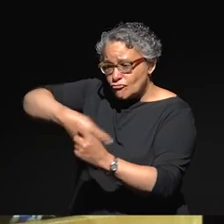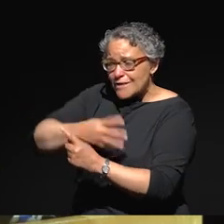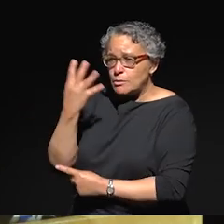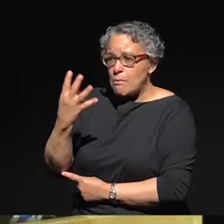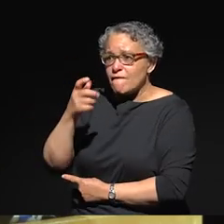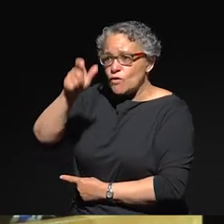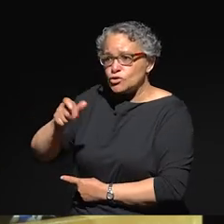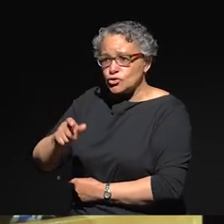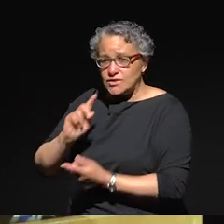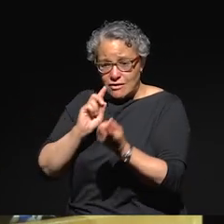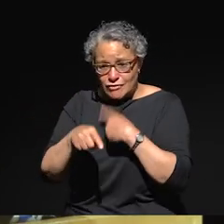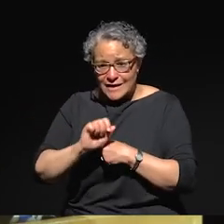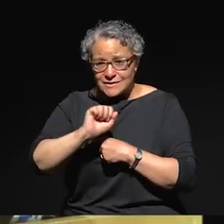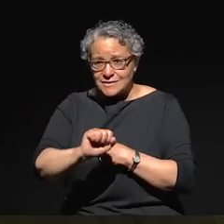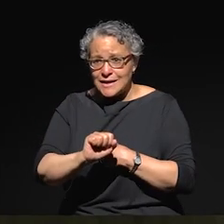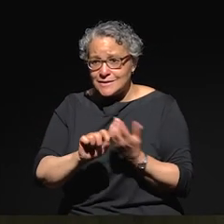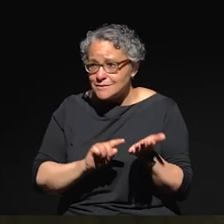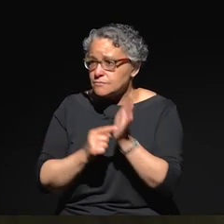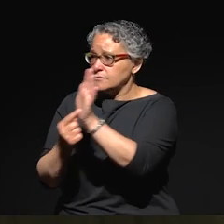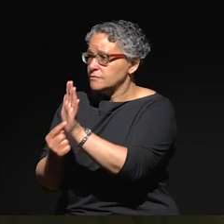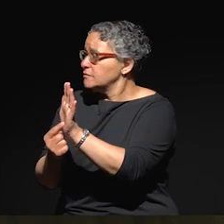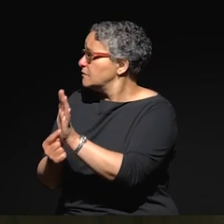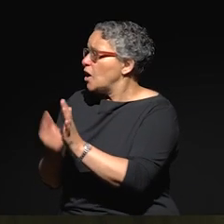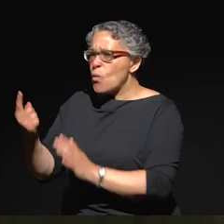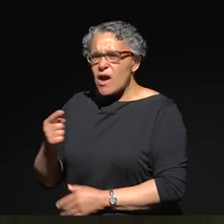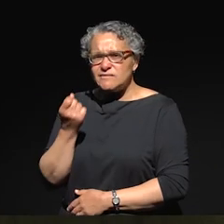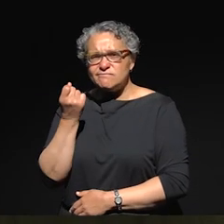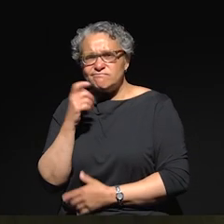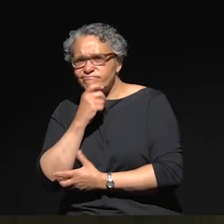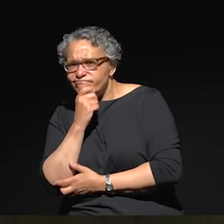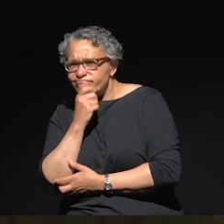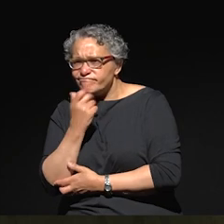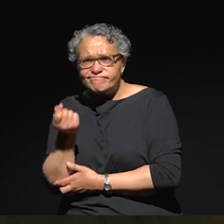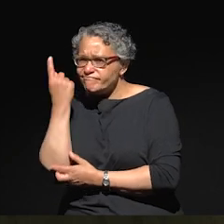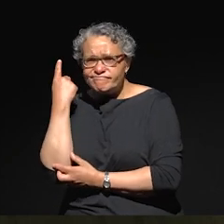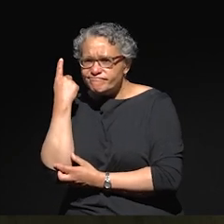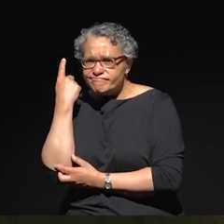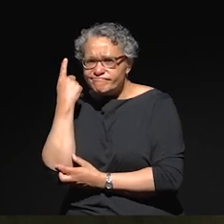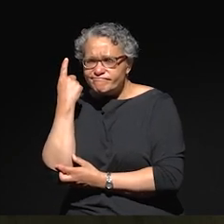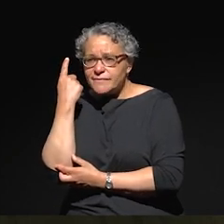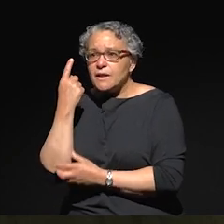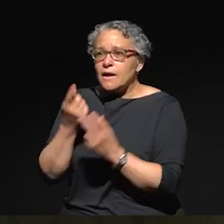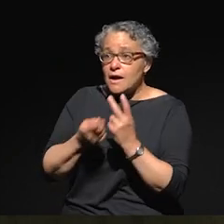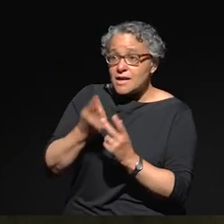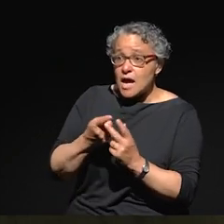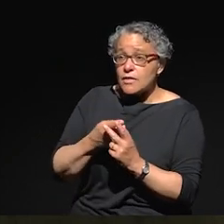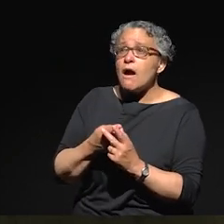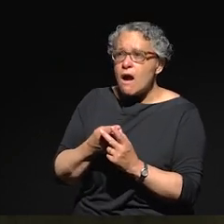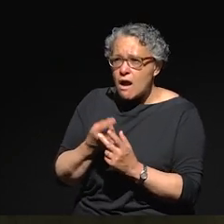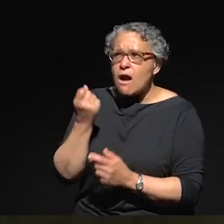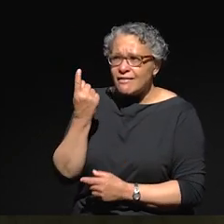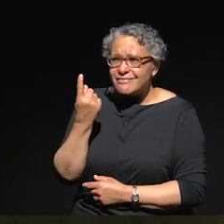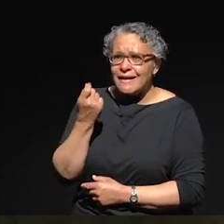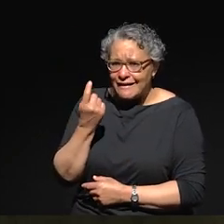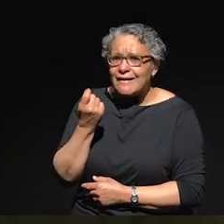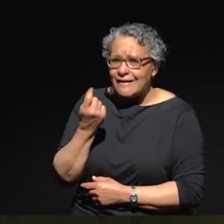he's demonstrating. There's one here who's not quite understanding yet, attempting, concentrating to understand it. There's one here who thinks he's understood it, maybe he's